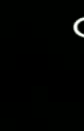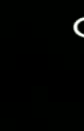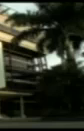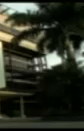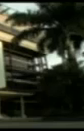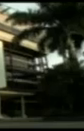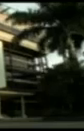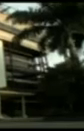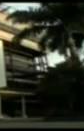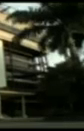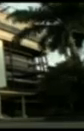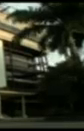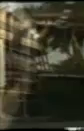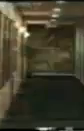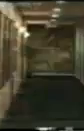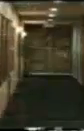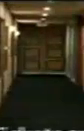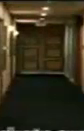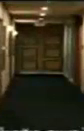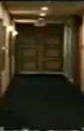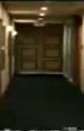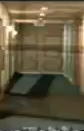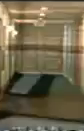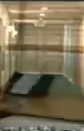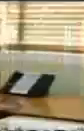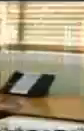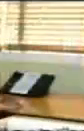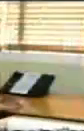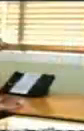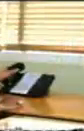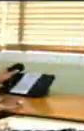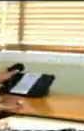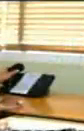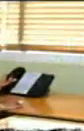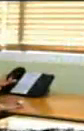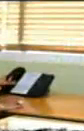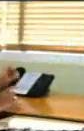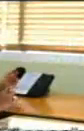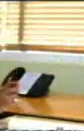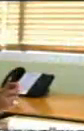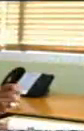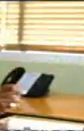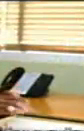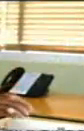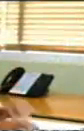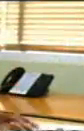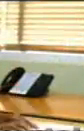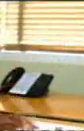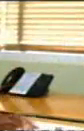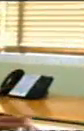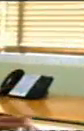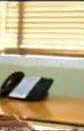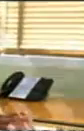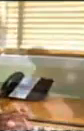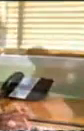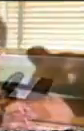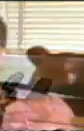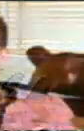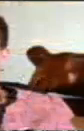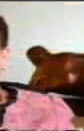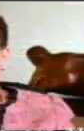I have a half sister who has had breast cancer, is a cancer survivor for 15 years. And my